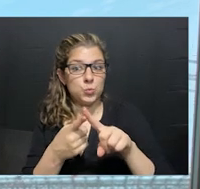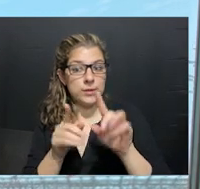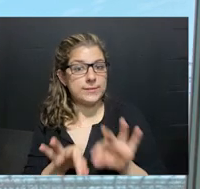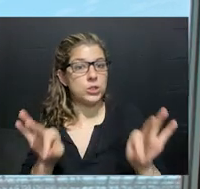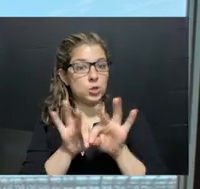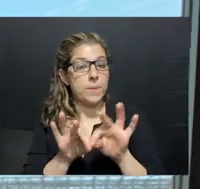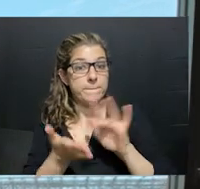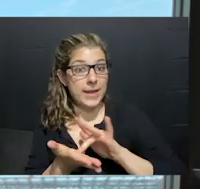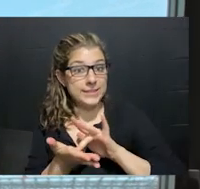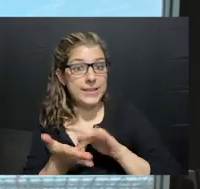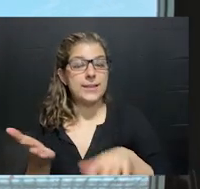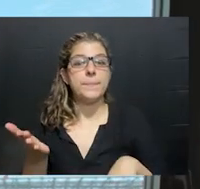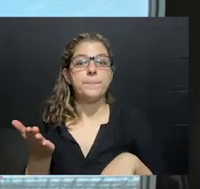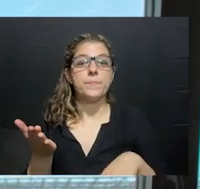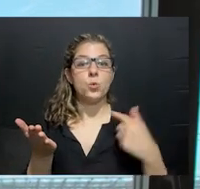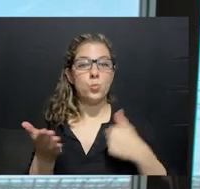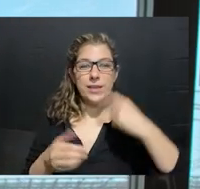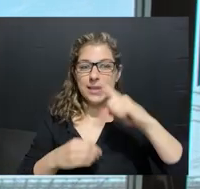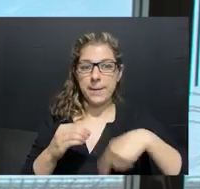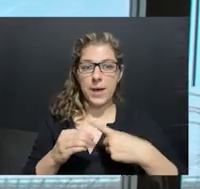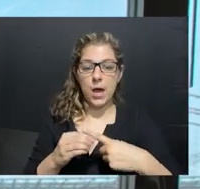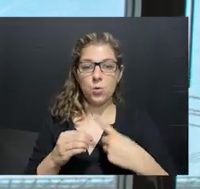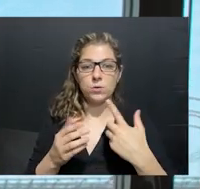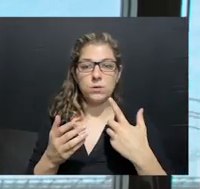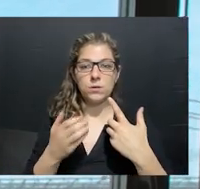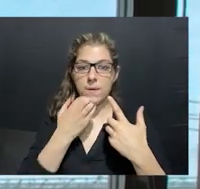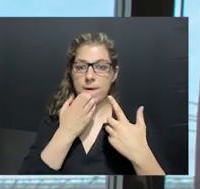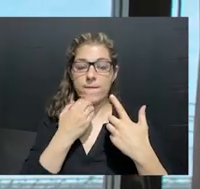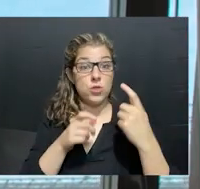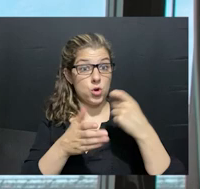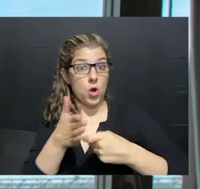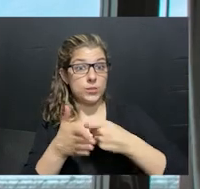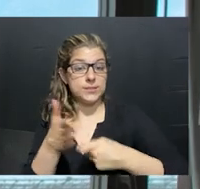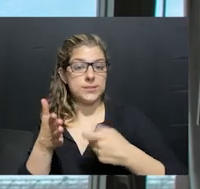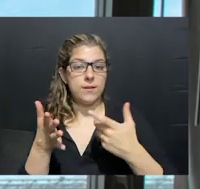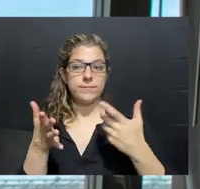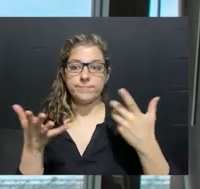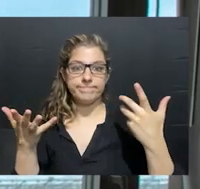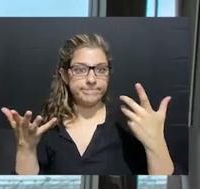essential medicines, as we think about the cost of